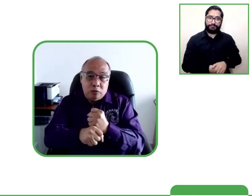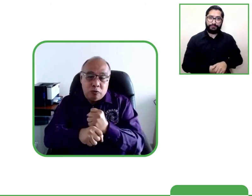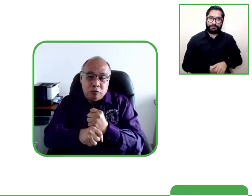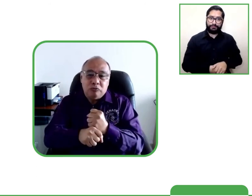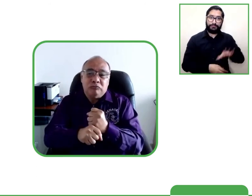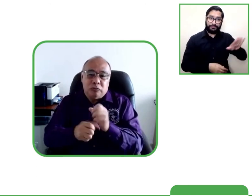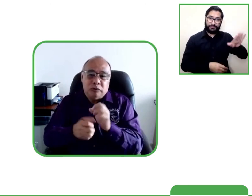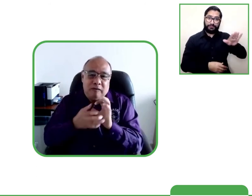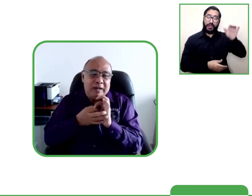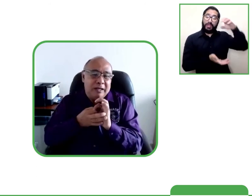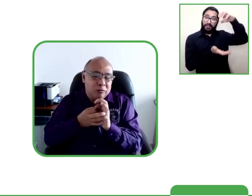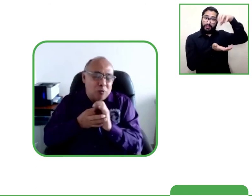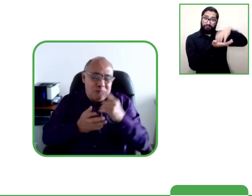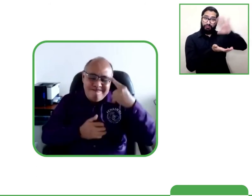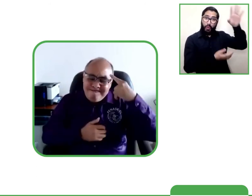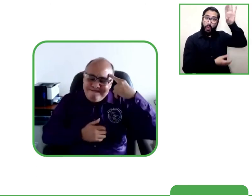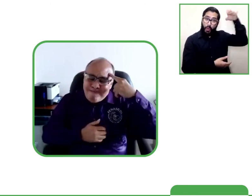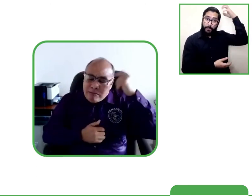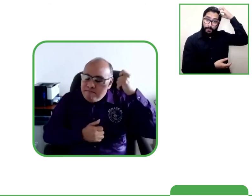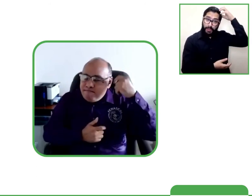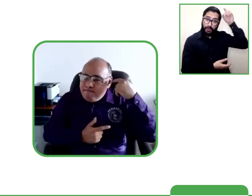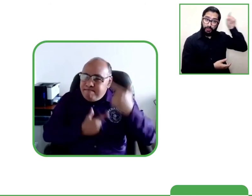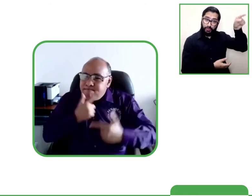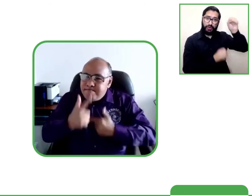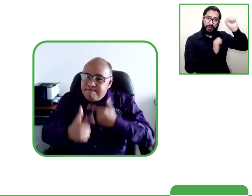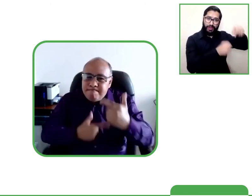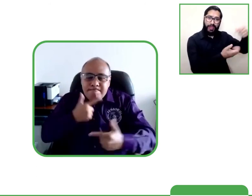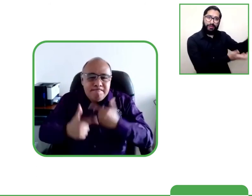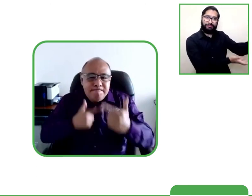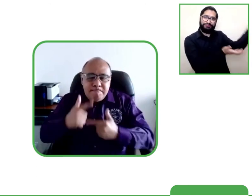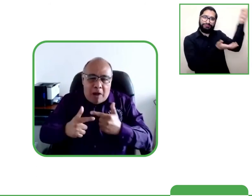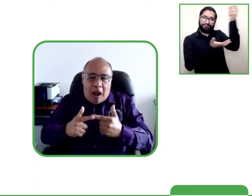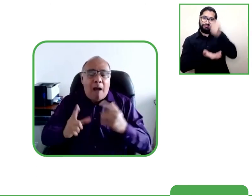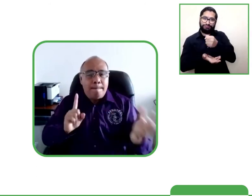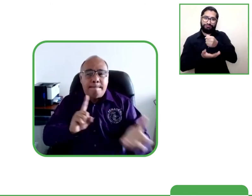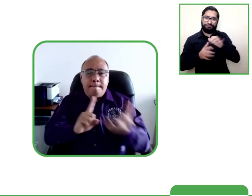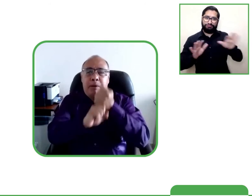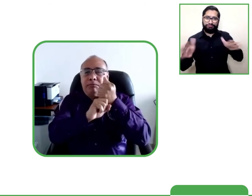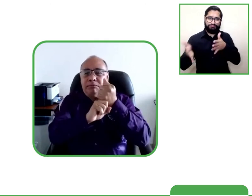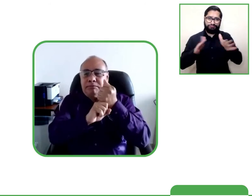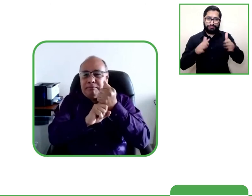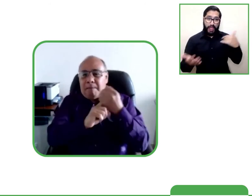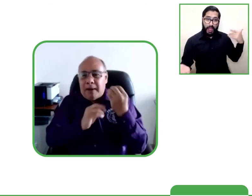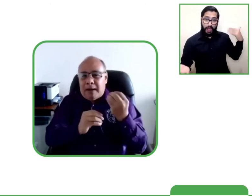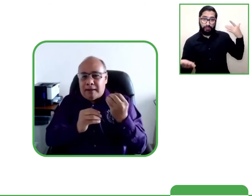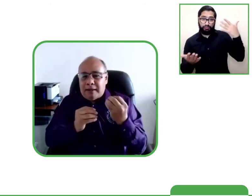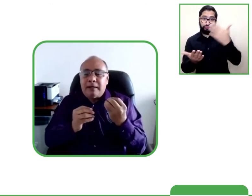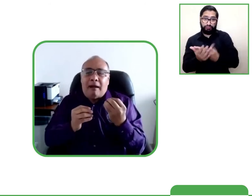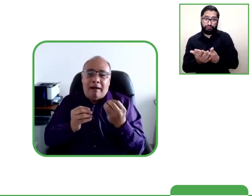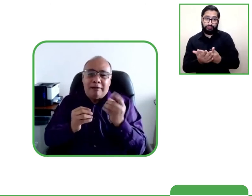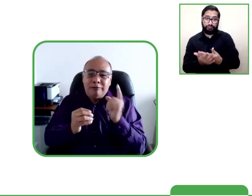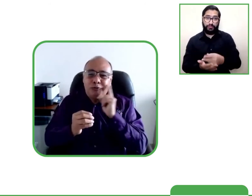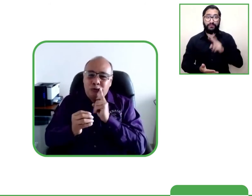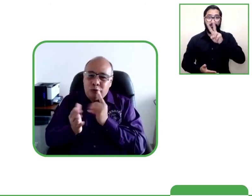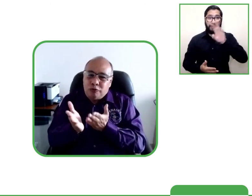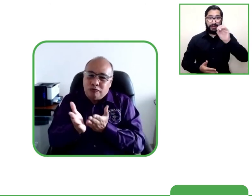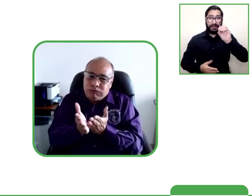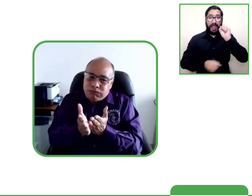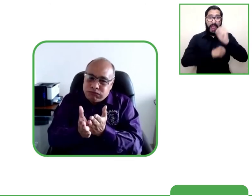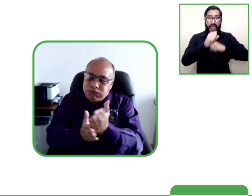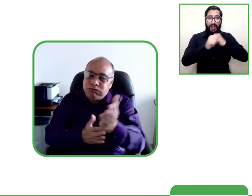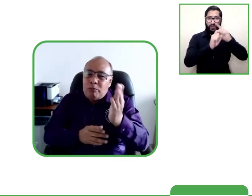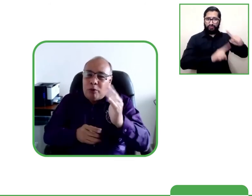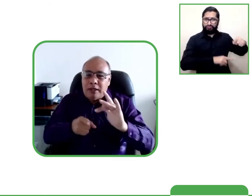from the public policies, you receive the financing. But now we have over 20 years working, and